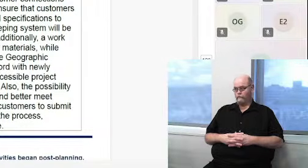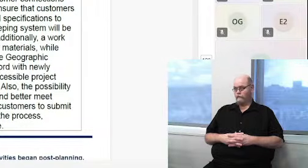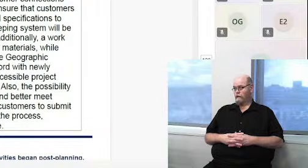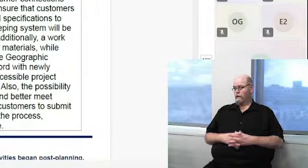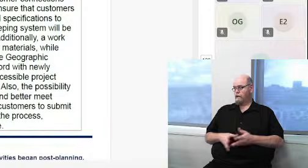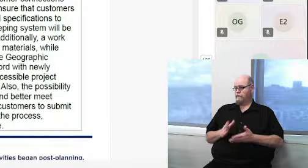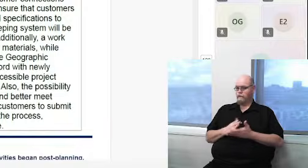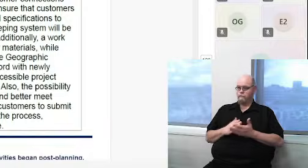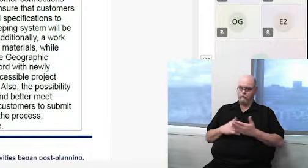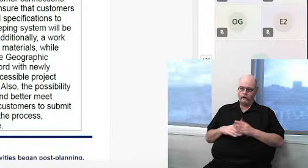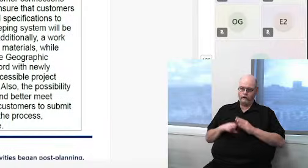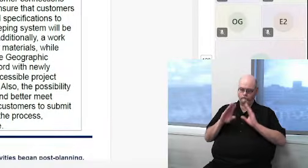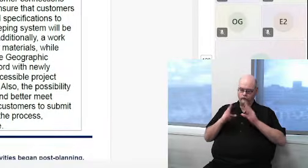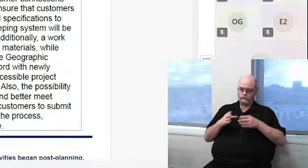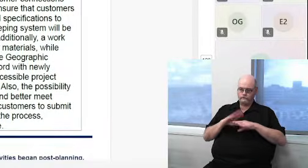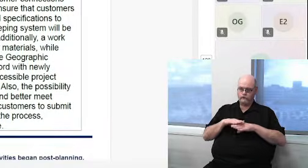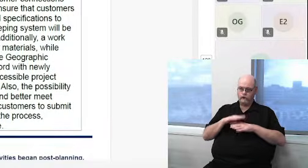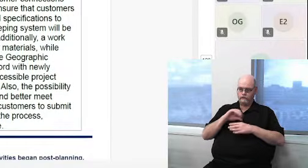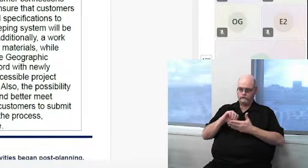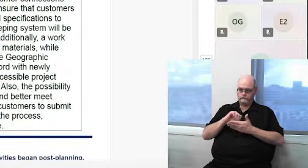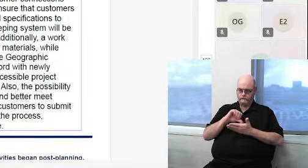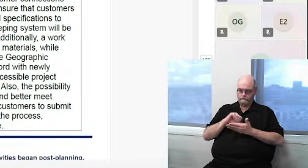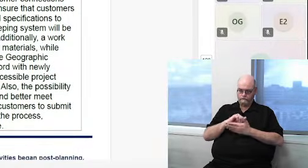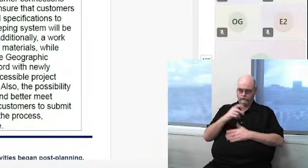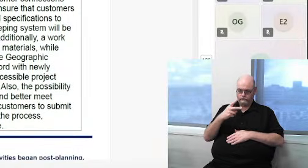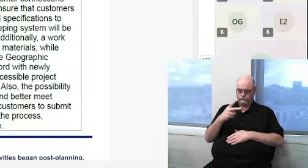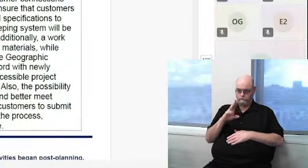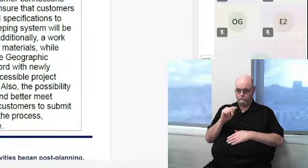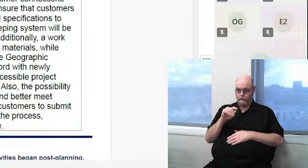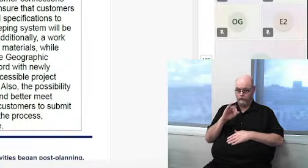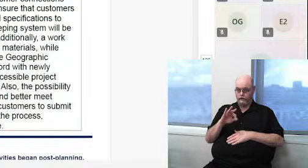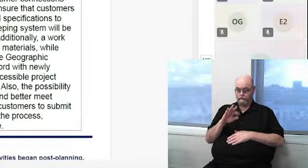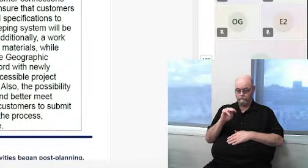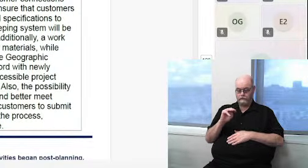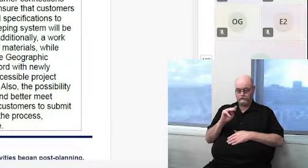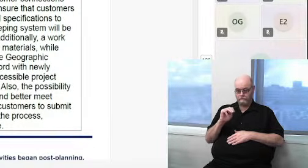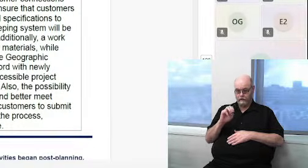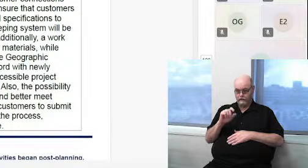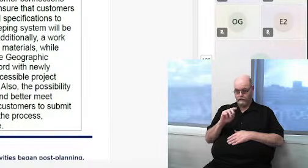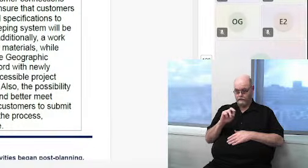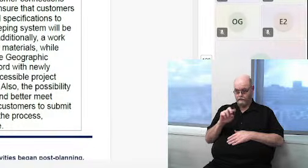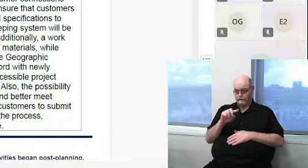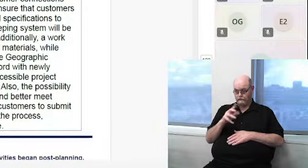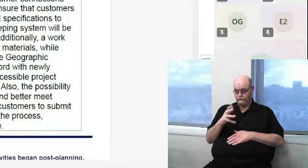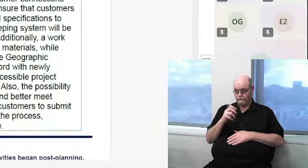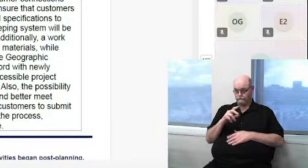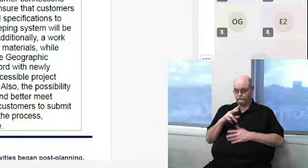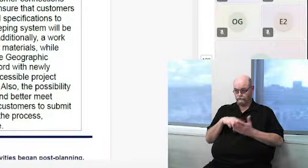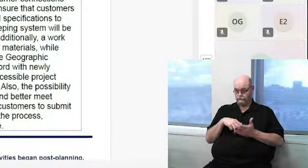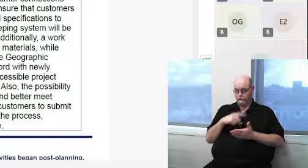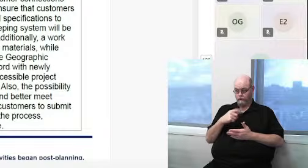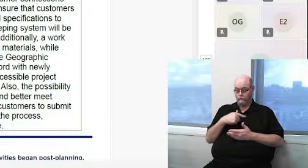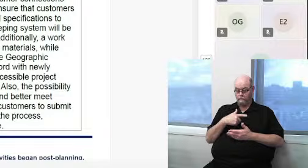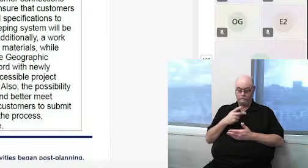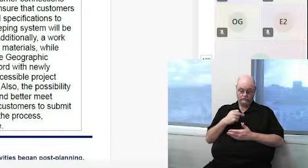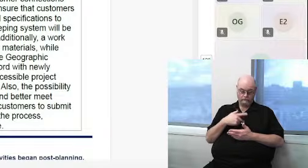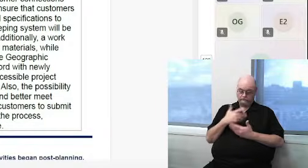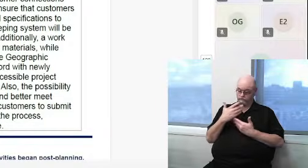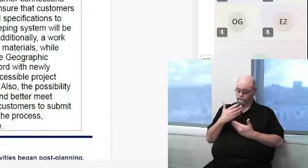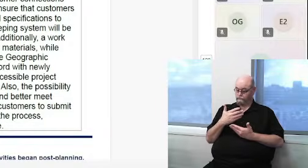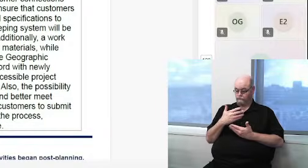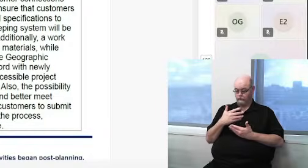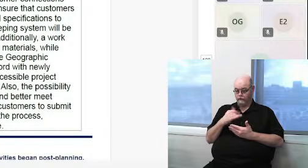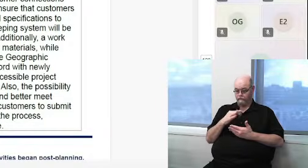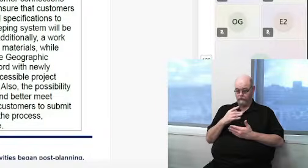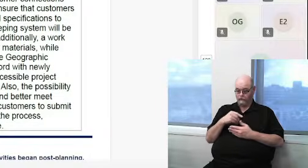And the part I'll be focused on is on page 2, but Mr. Melendez, if you'd like to read page 1 first, feel free. So how about we go to the question